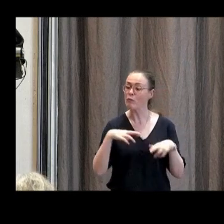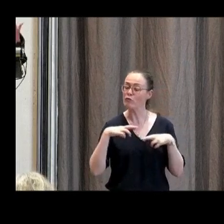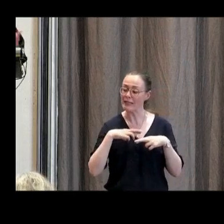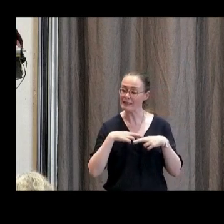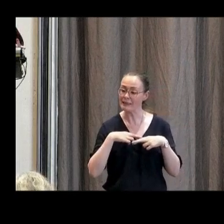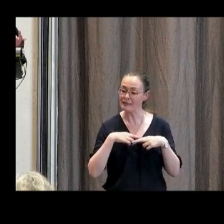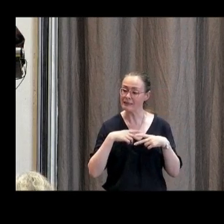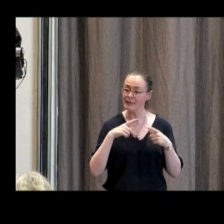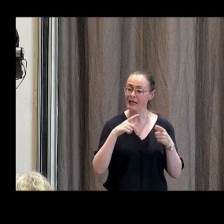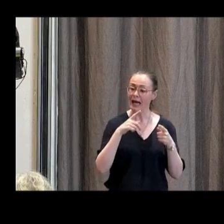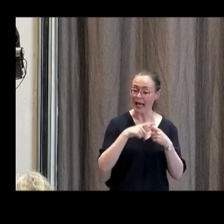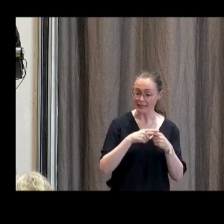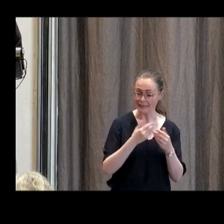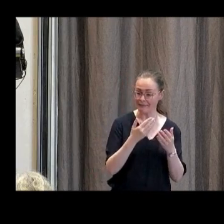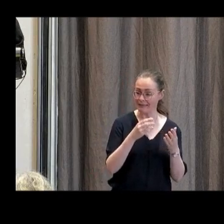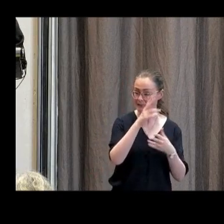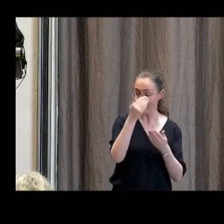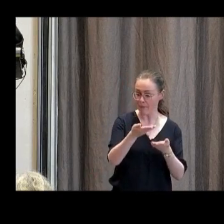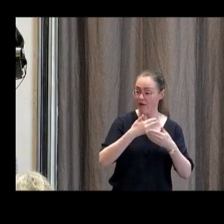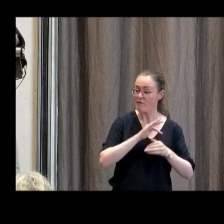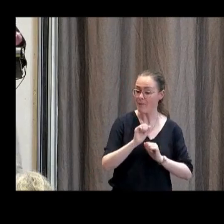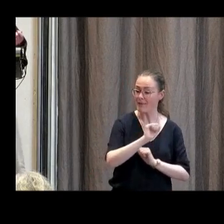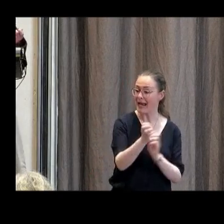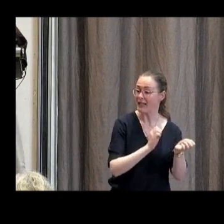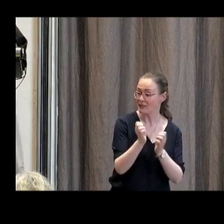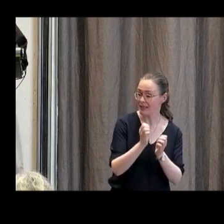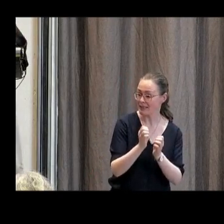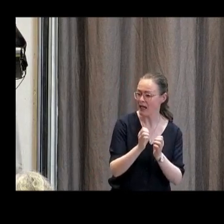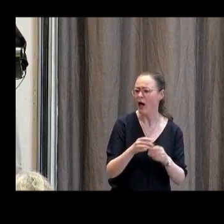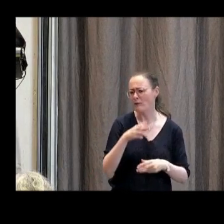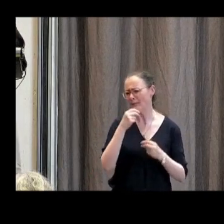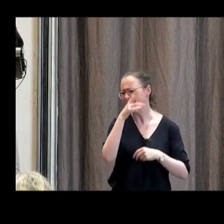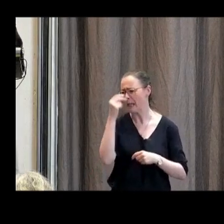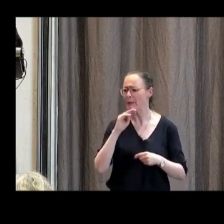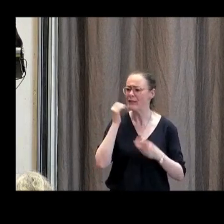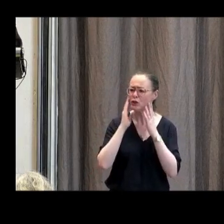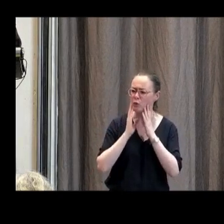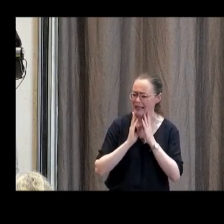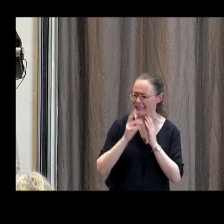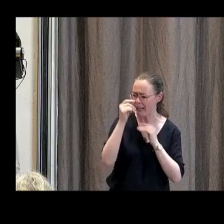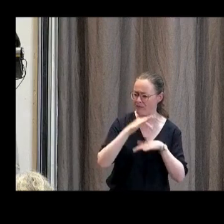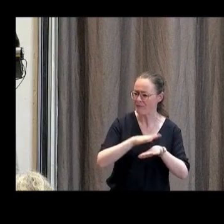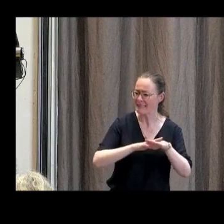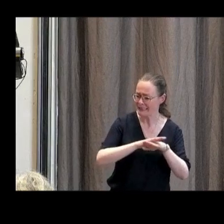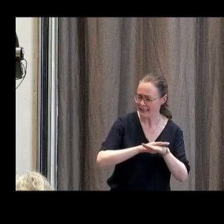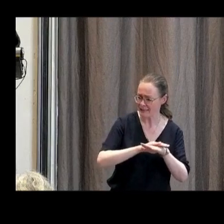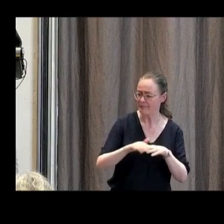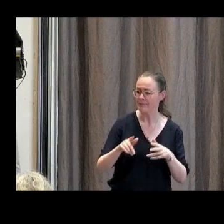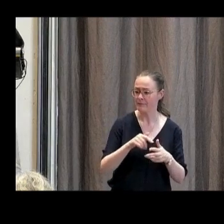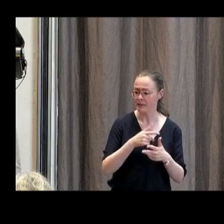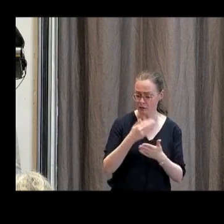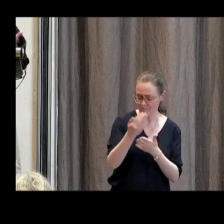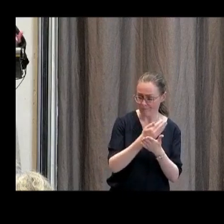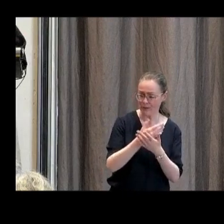and during exercise. And sorry, the samples that I'm talking about here are sweat samples from the skin, which